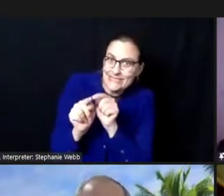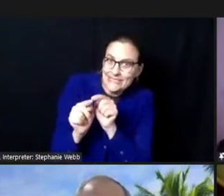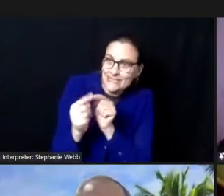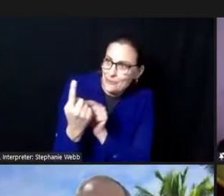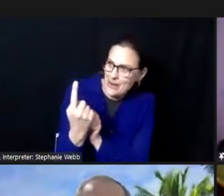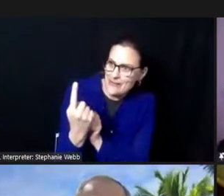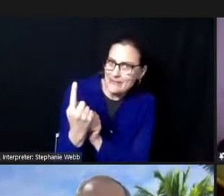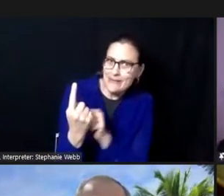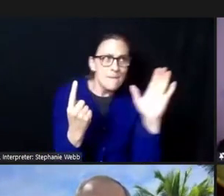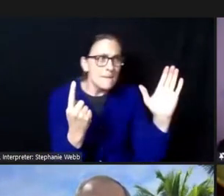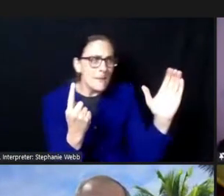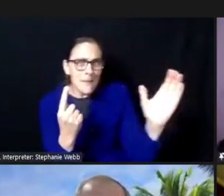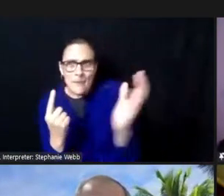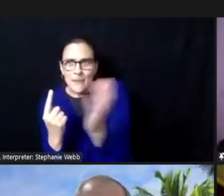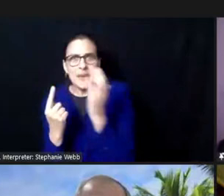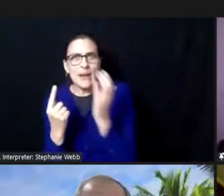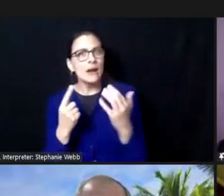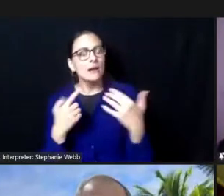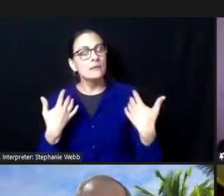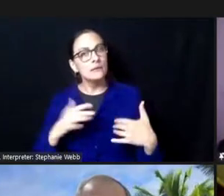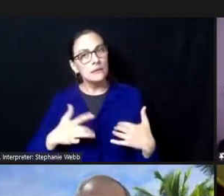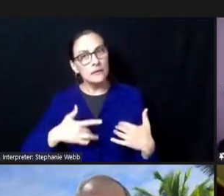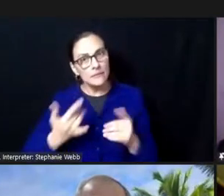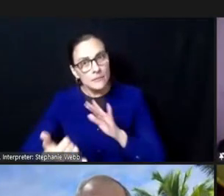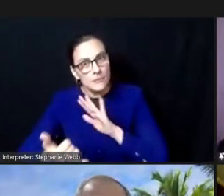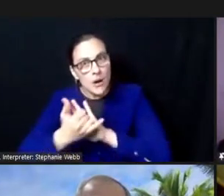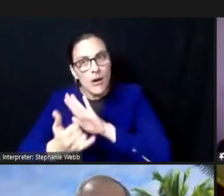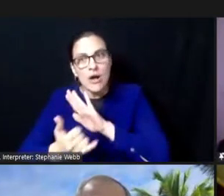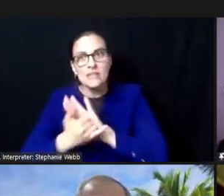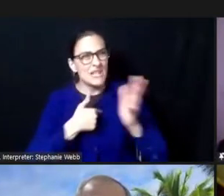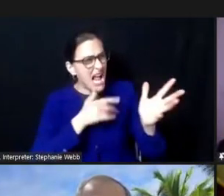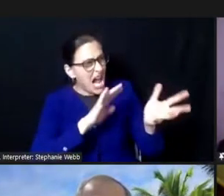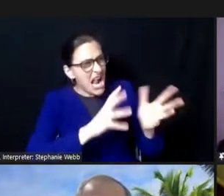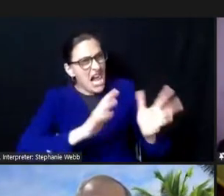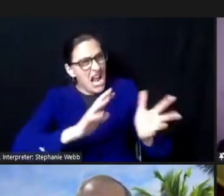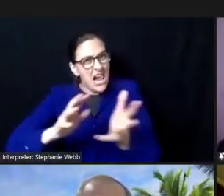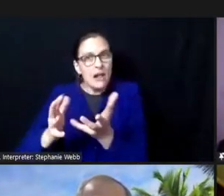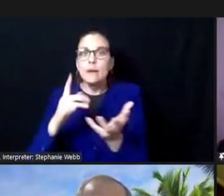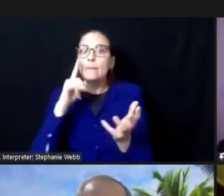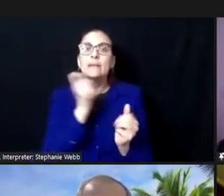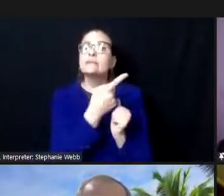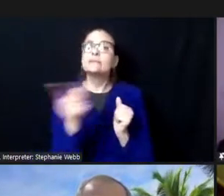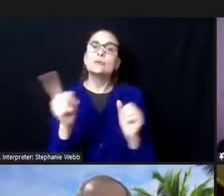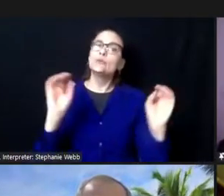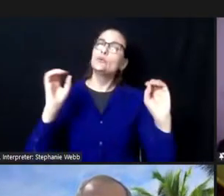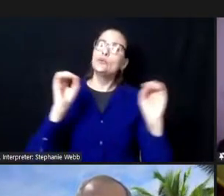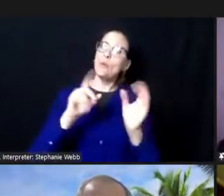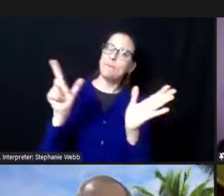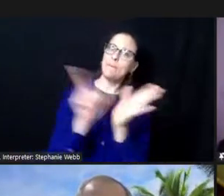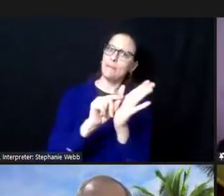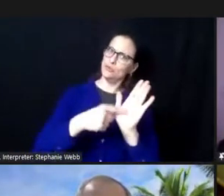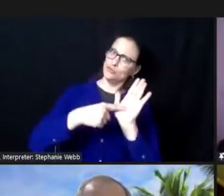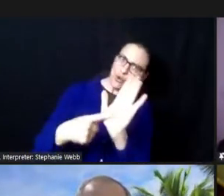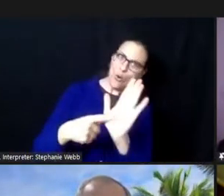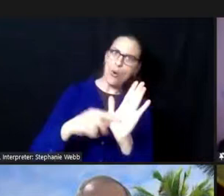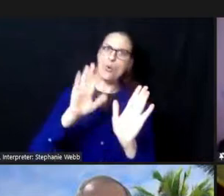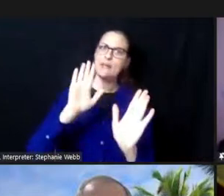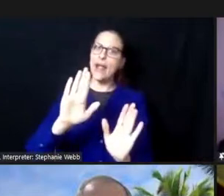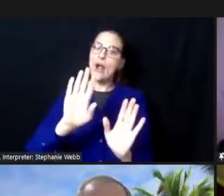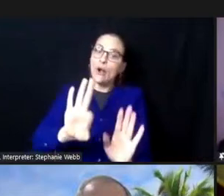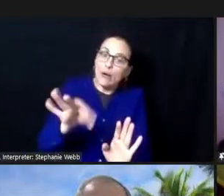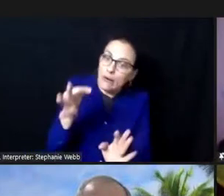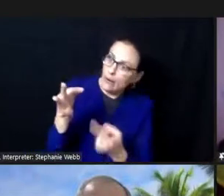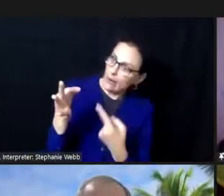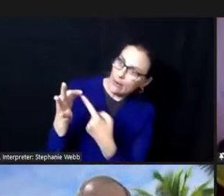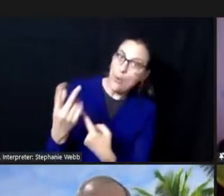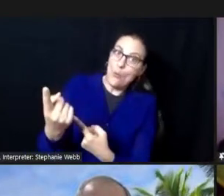them publish it. And so you don't know what you're going to get because we all know these discounts, these promotions and so on only last so long,